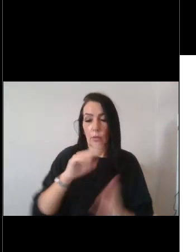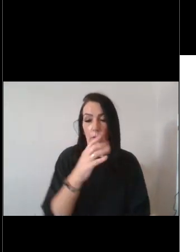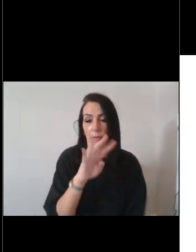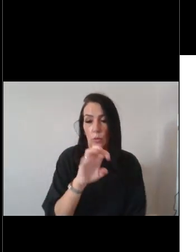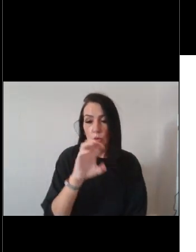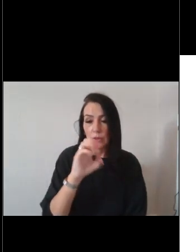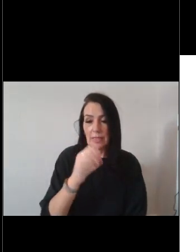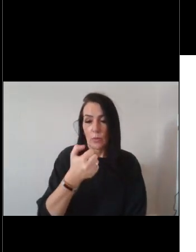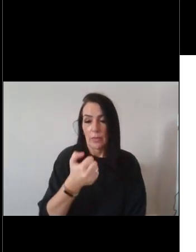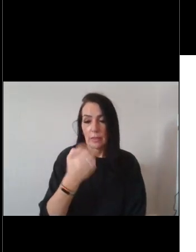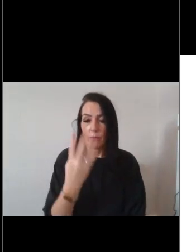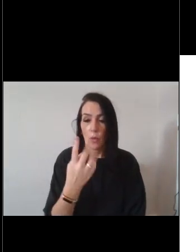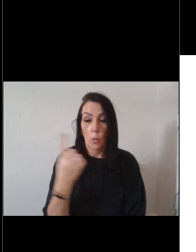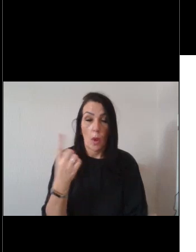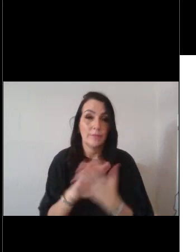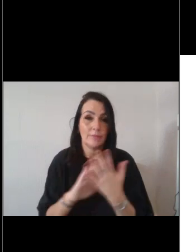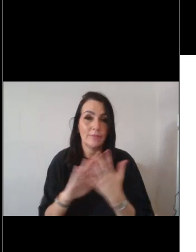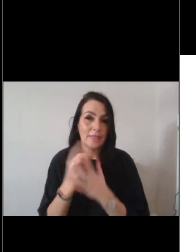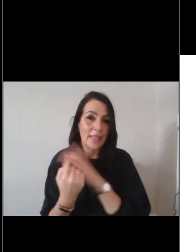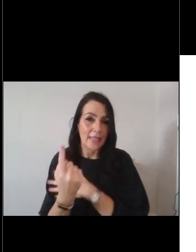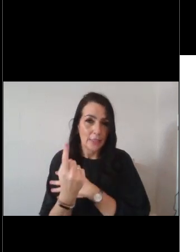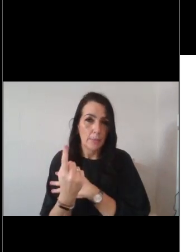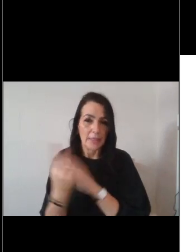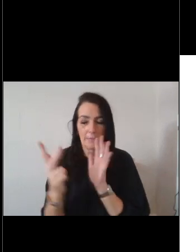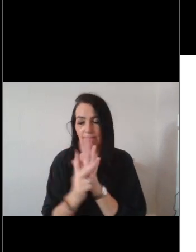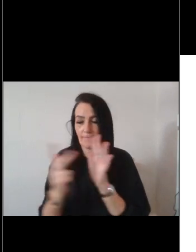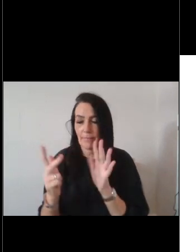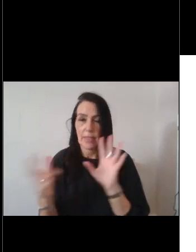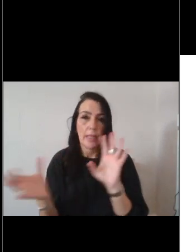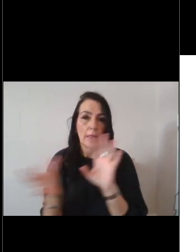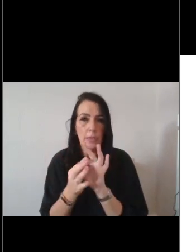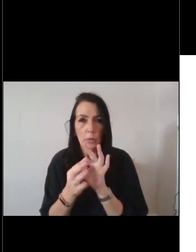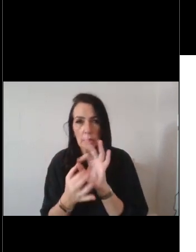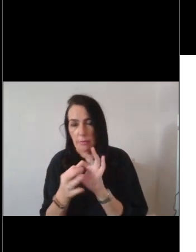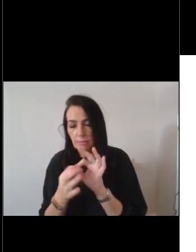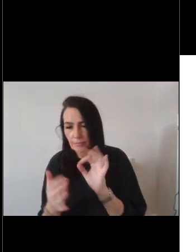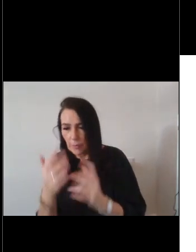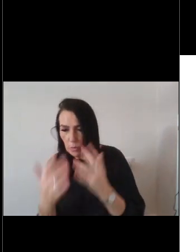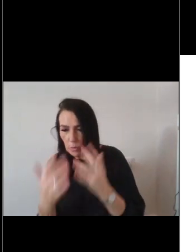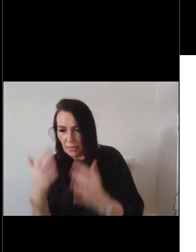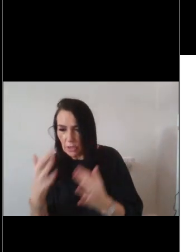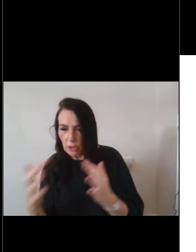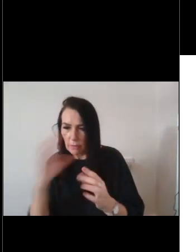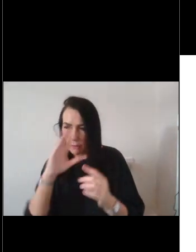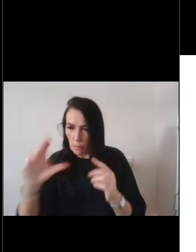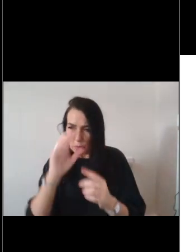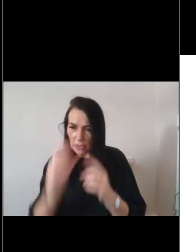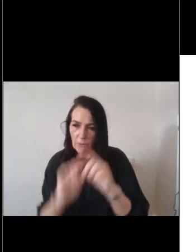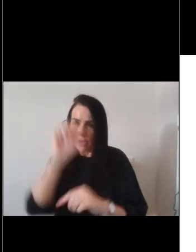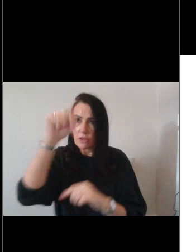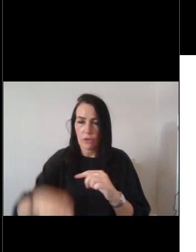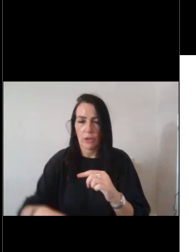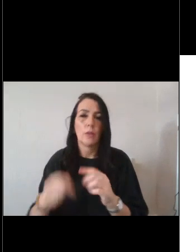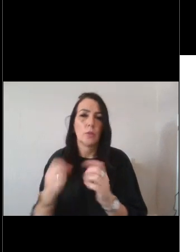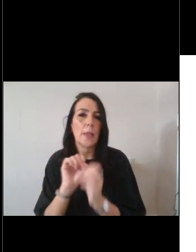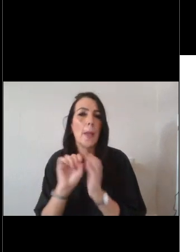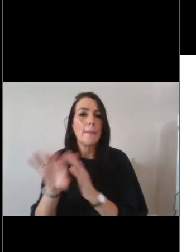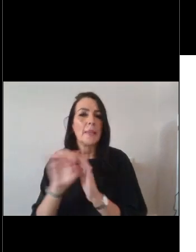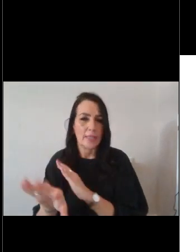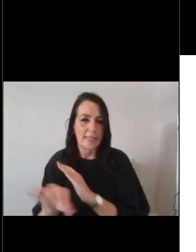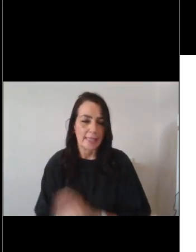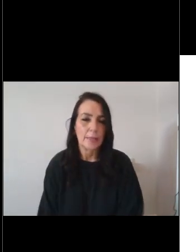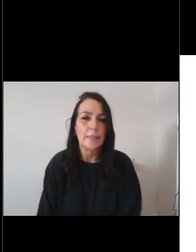14061, which provides independent verification on quantification and reporting of greenhouse gas emissions and